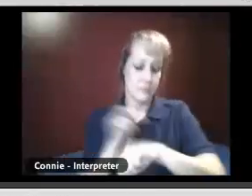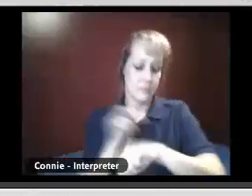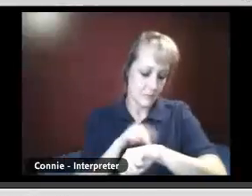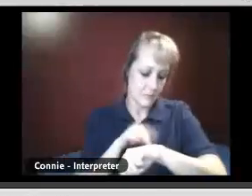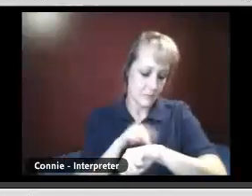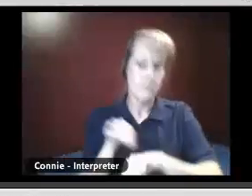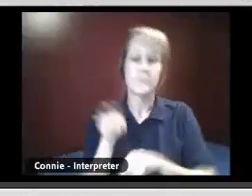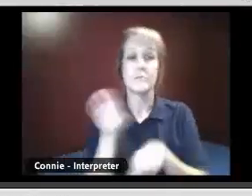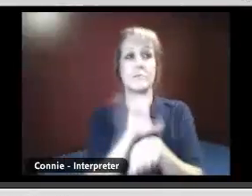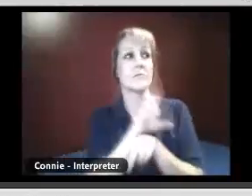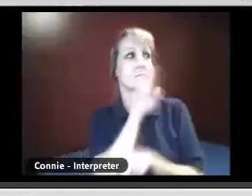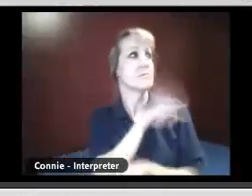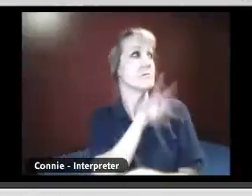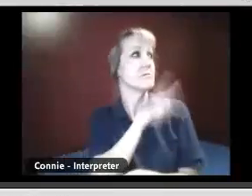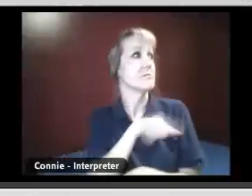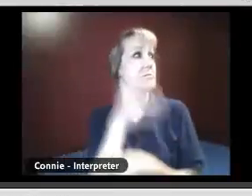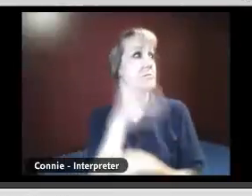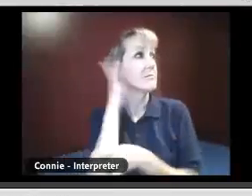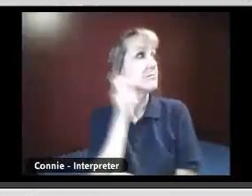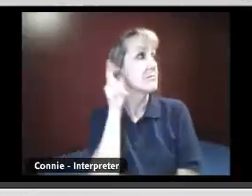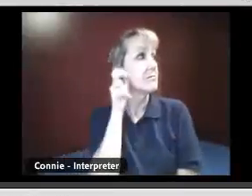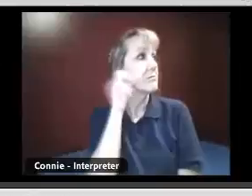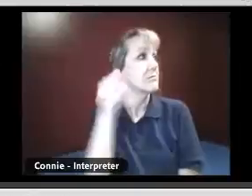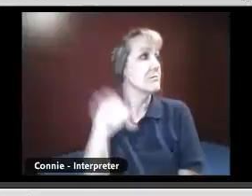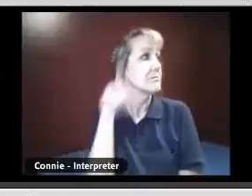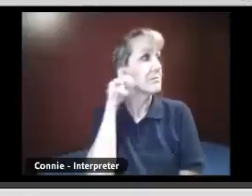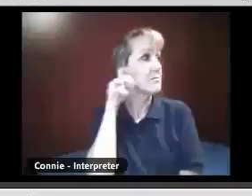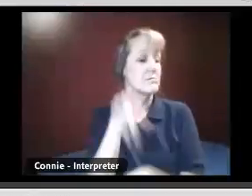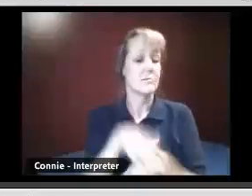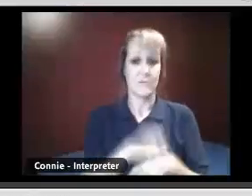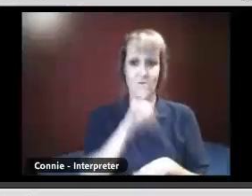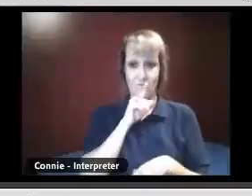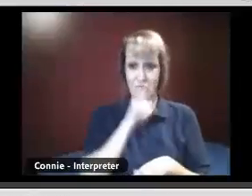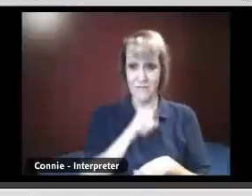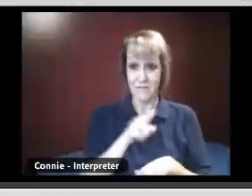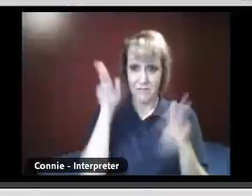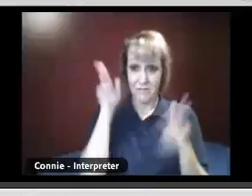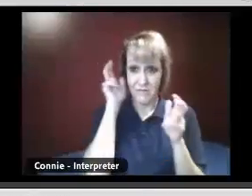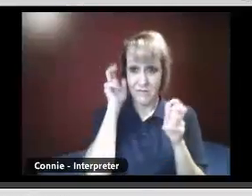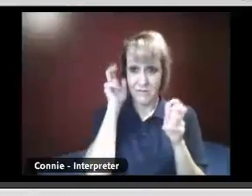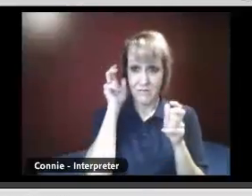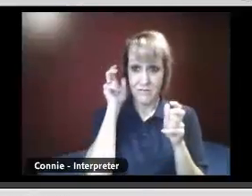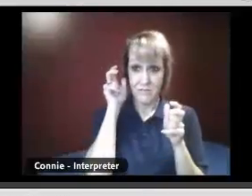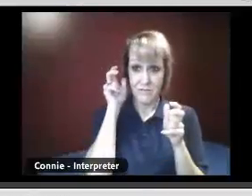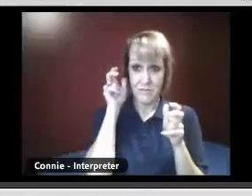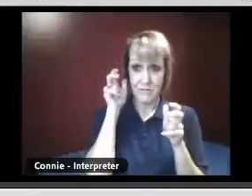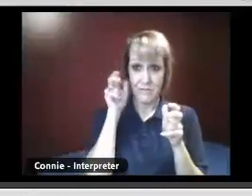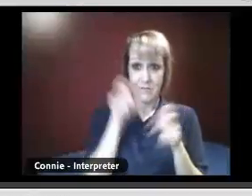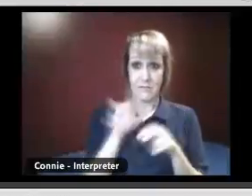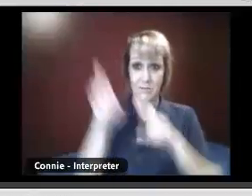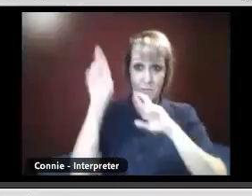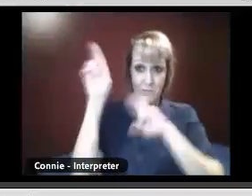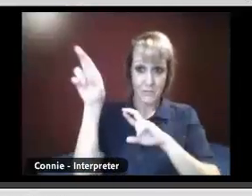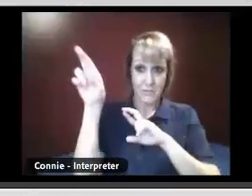computer, are you really listening to what somebody has to say and being respectful